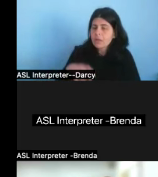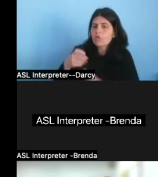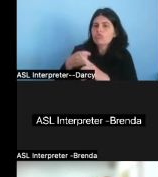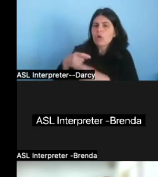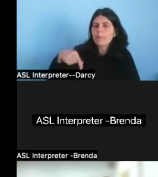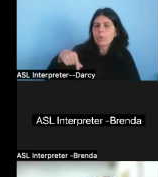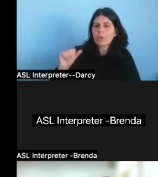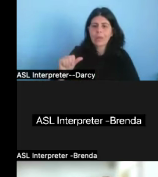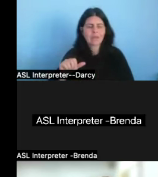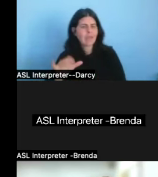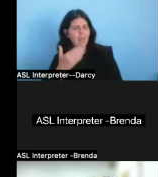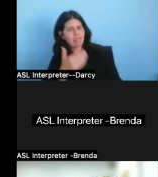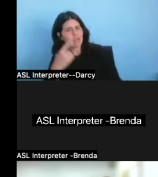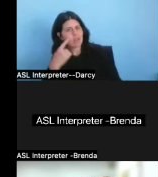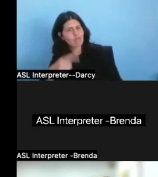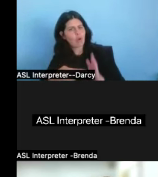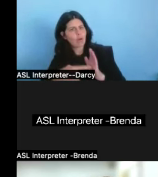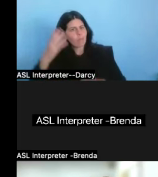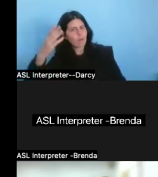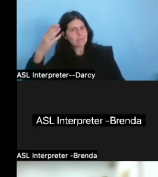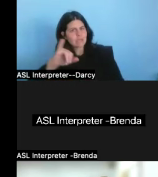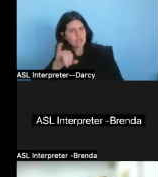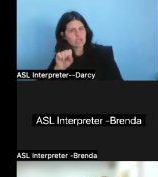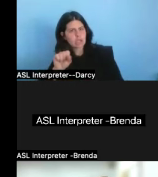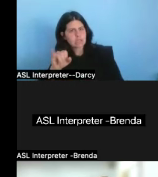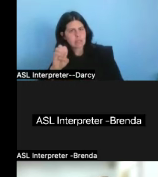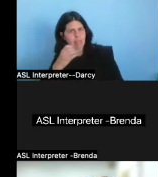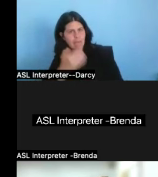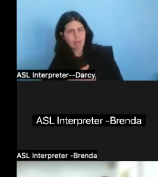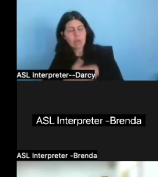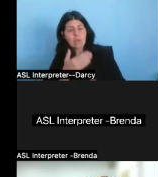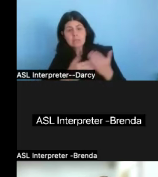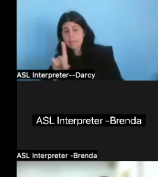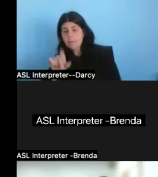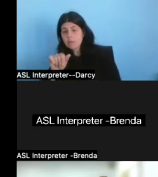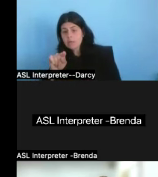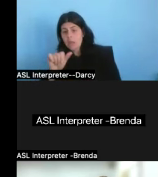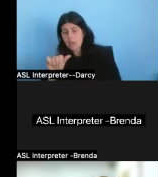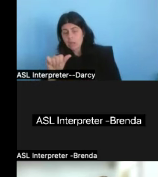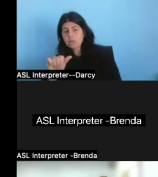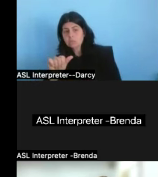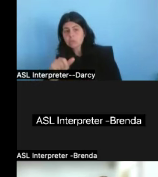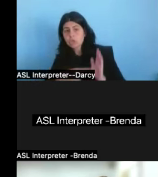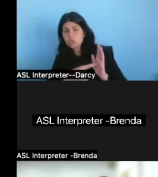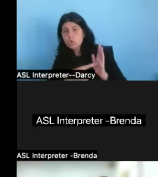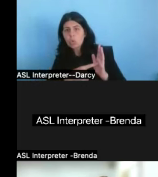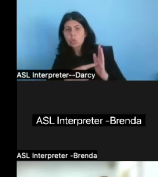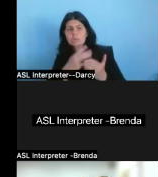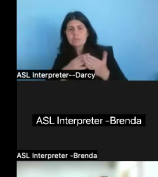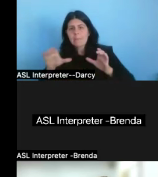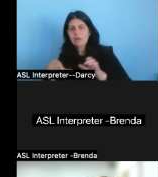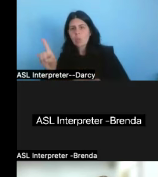Yeah, Jesse, thank you for that presentation. So some of the data that you presented shows some of the activity in